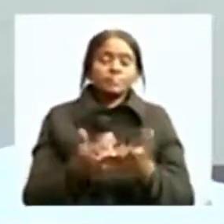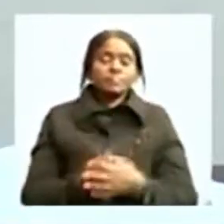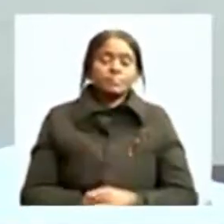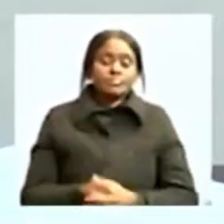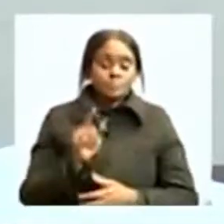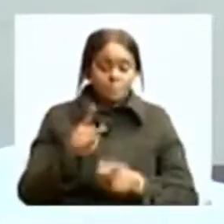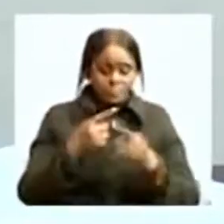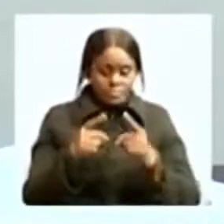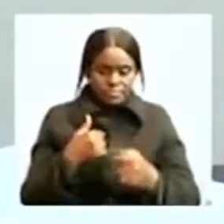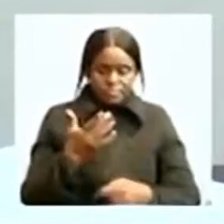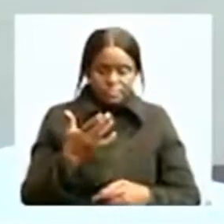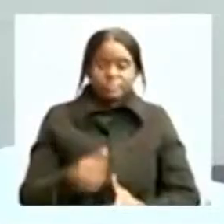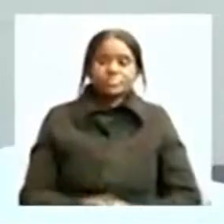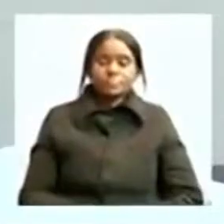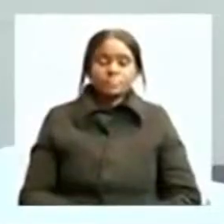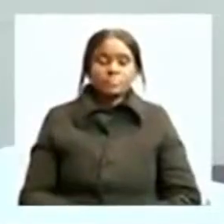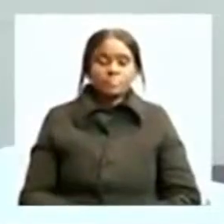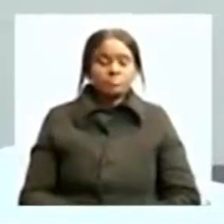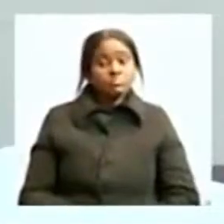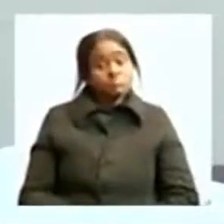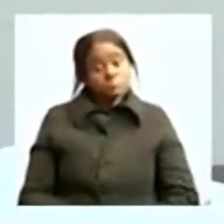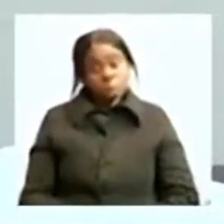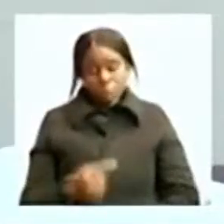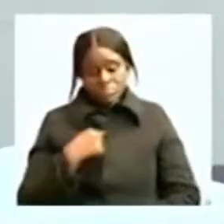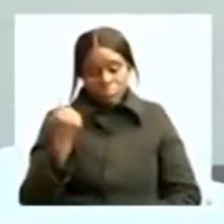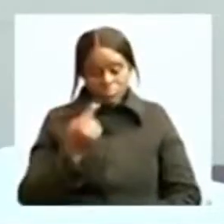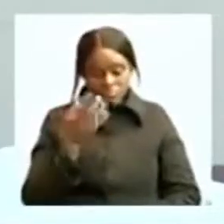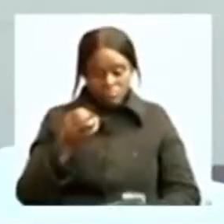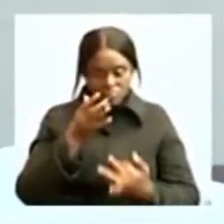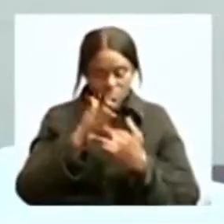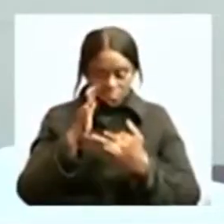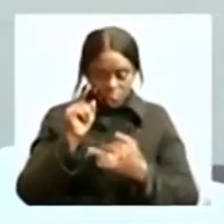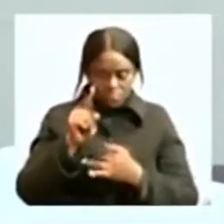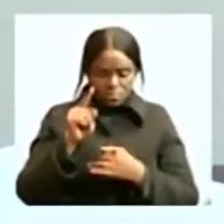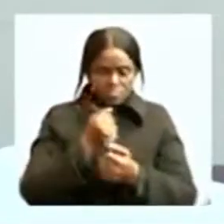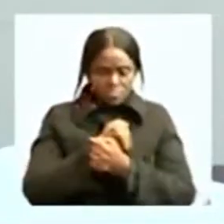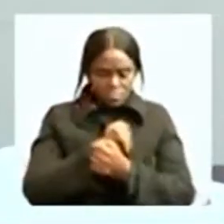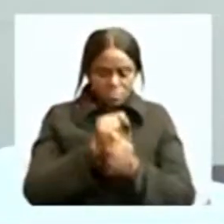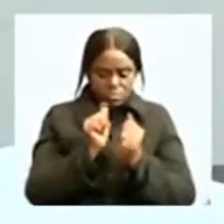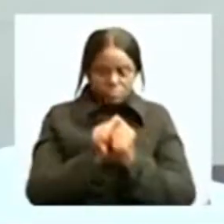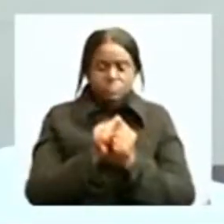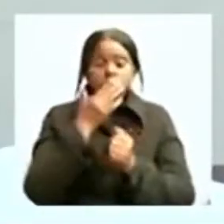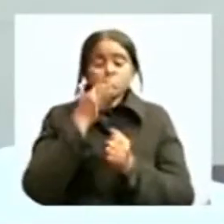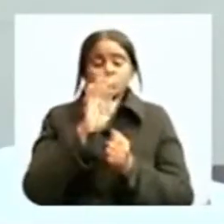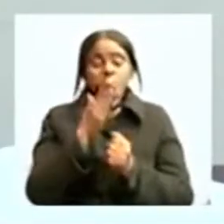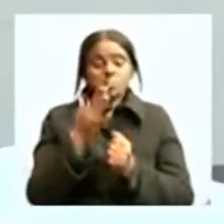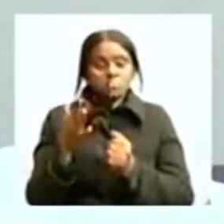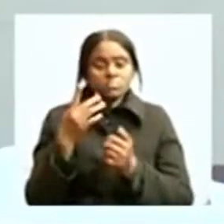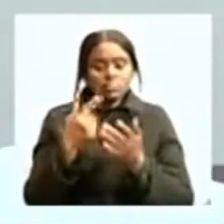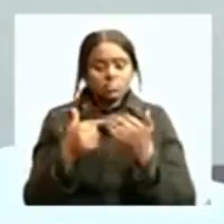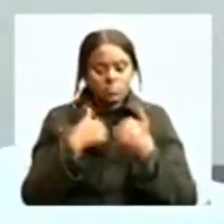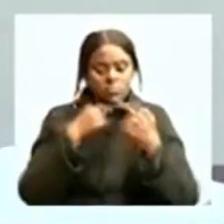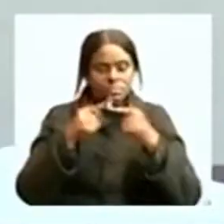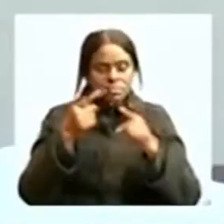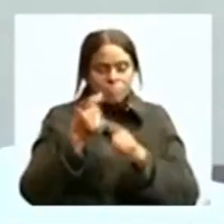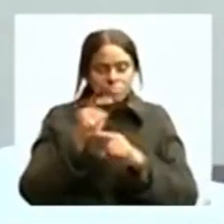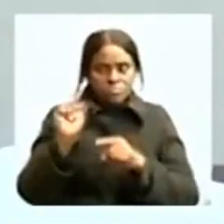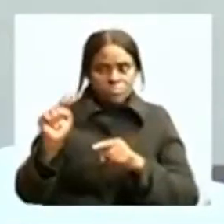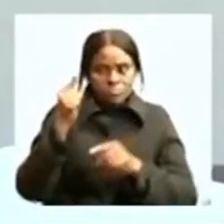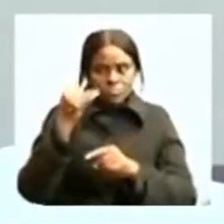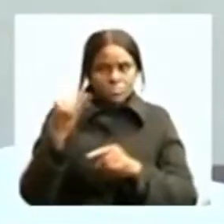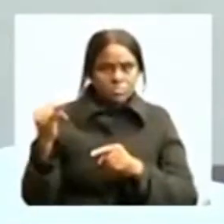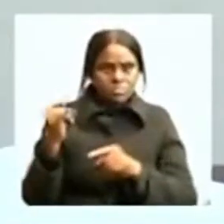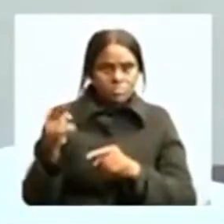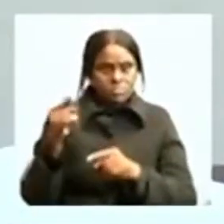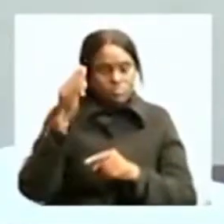That's a difference. Otherwise, I wanted to share the passion and the emotion that has come from the first item on